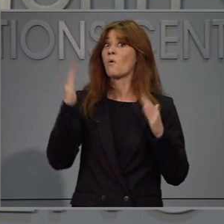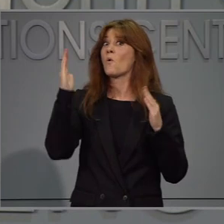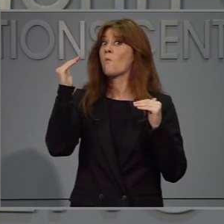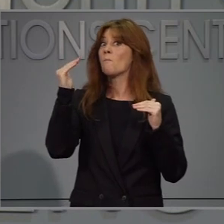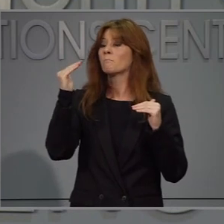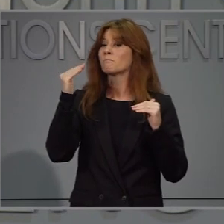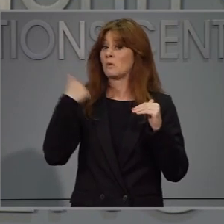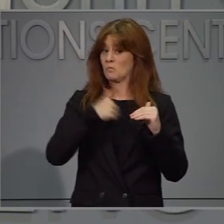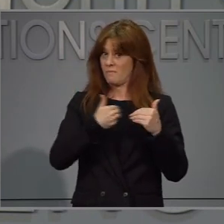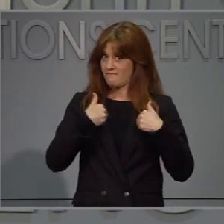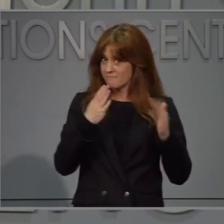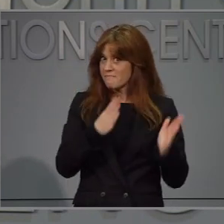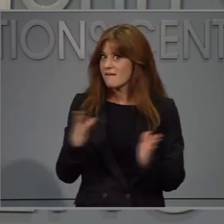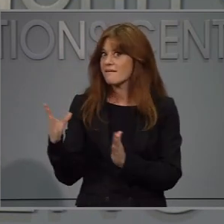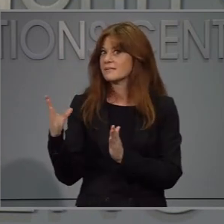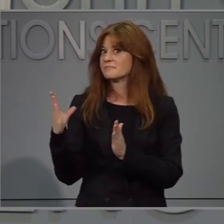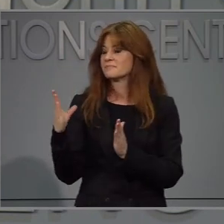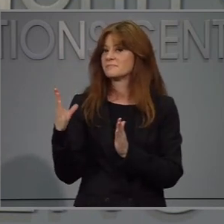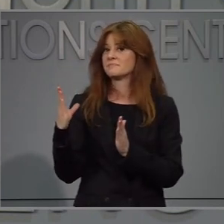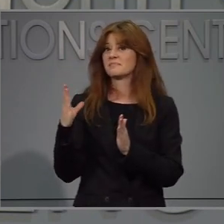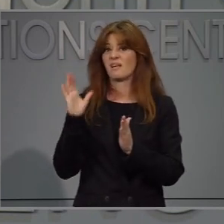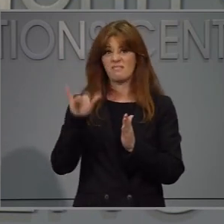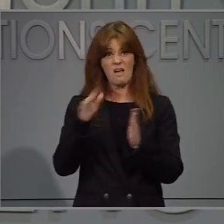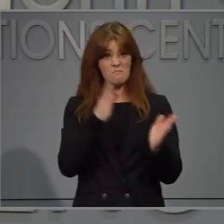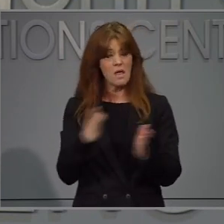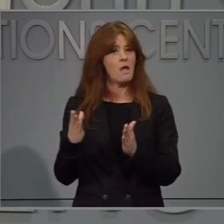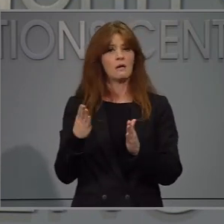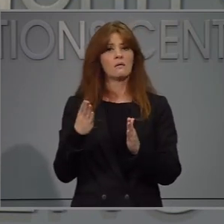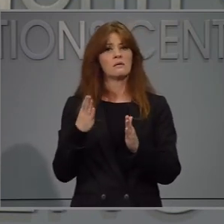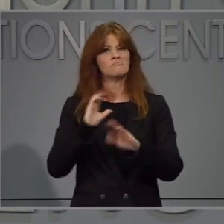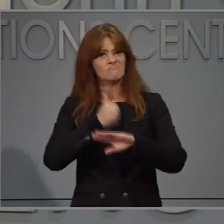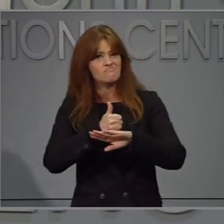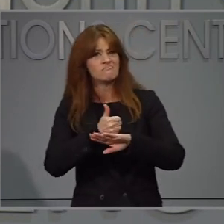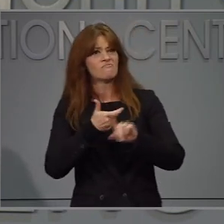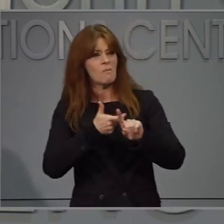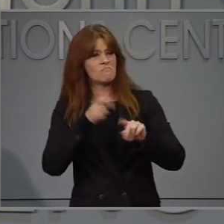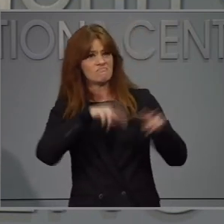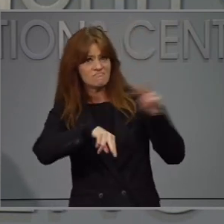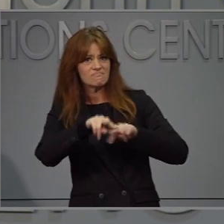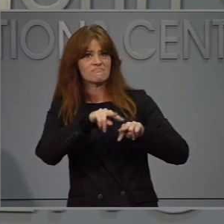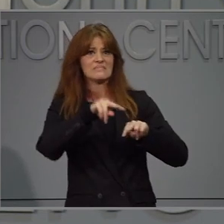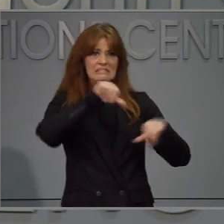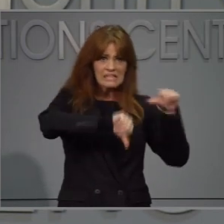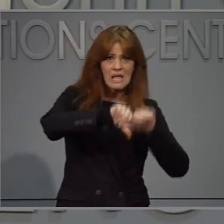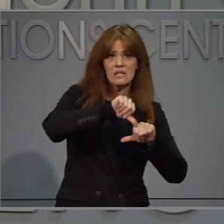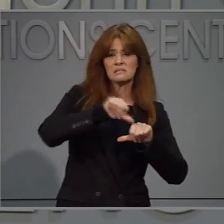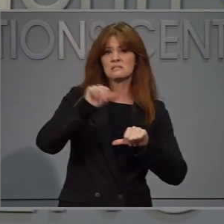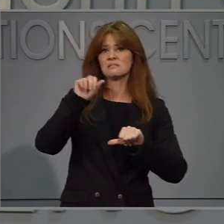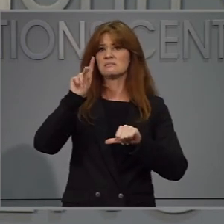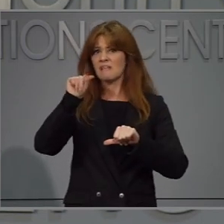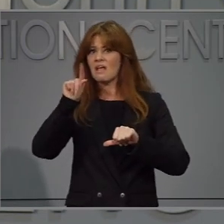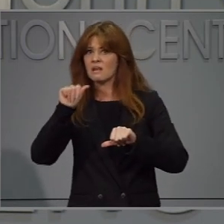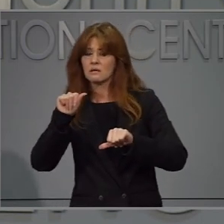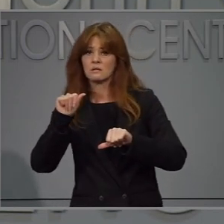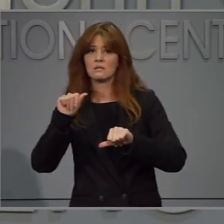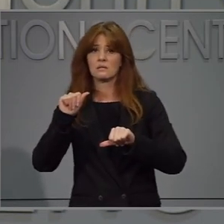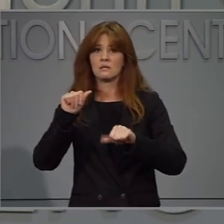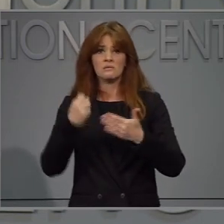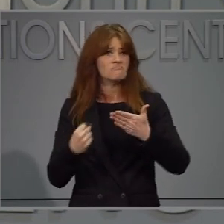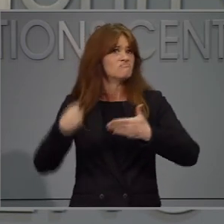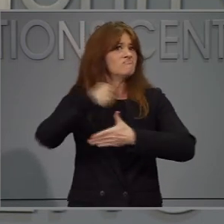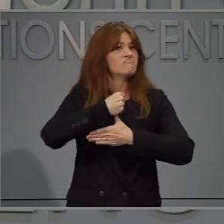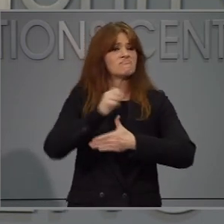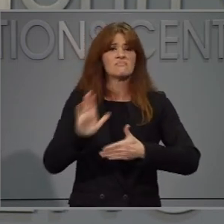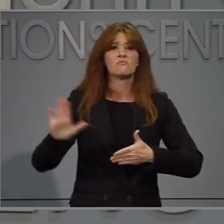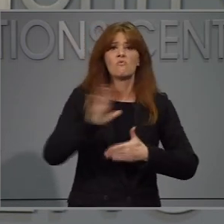is a plan. And it is based on data and science and facts. It prioritizes the health and safety of